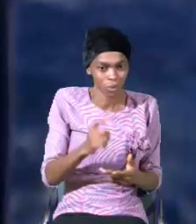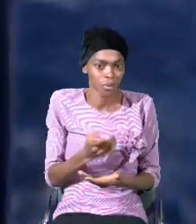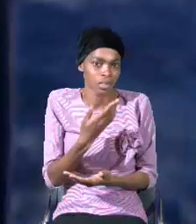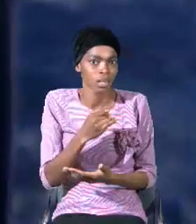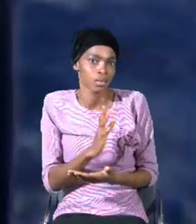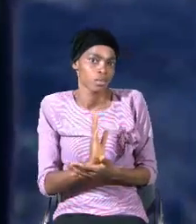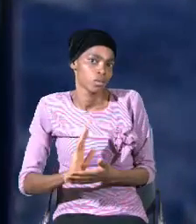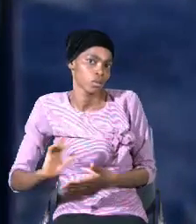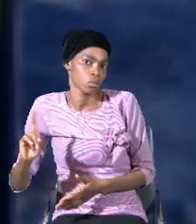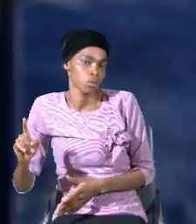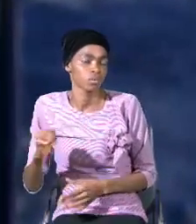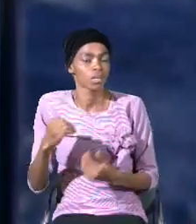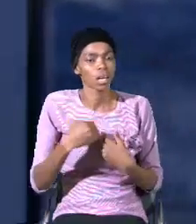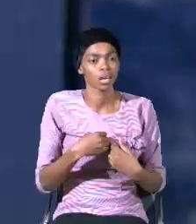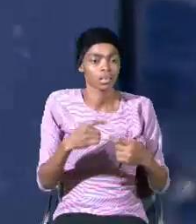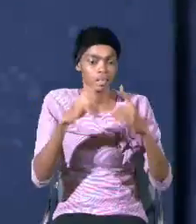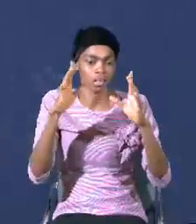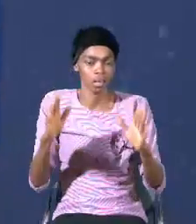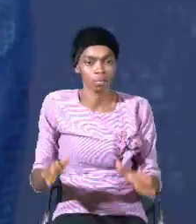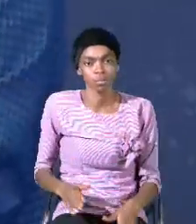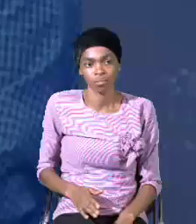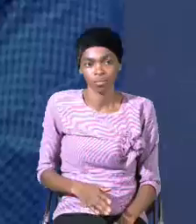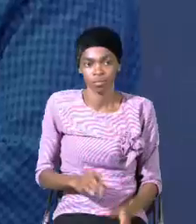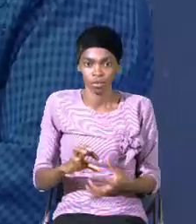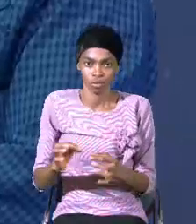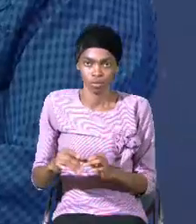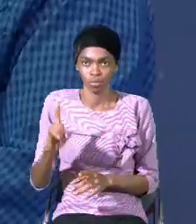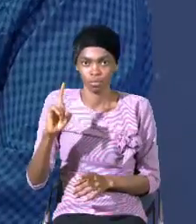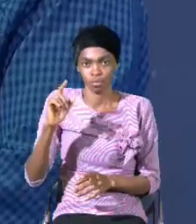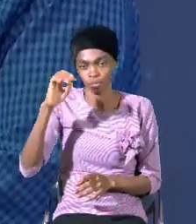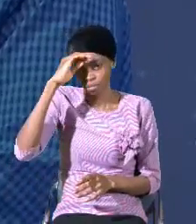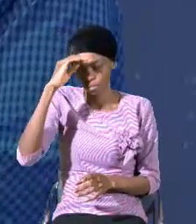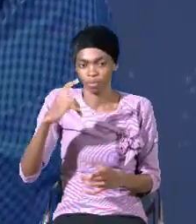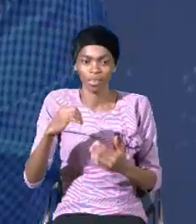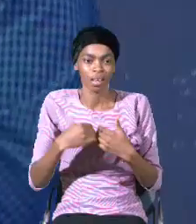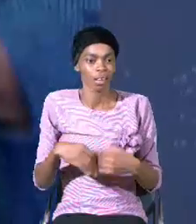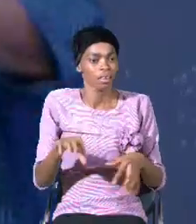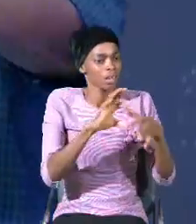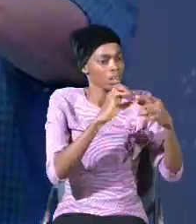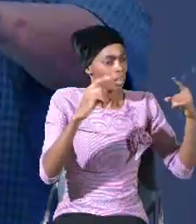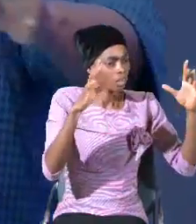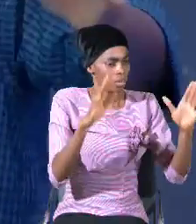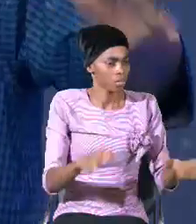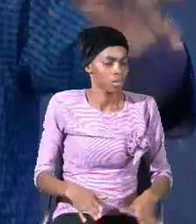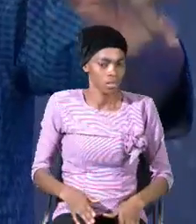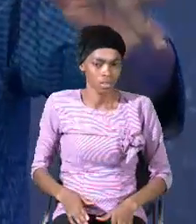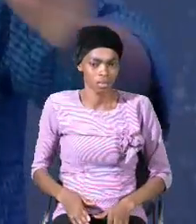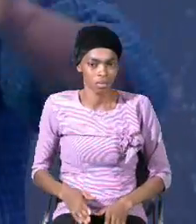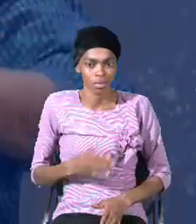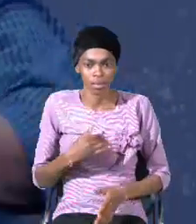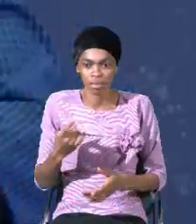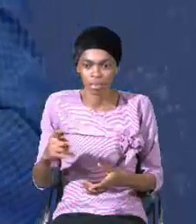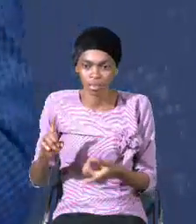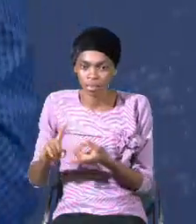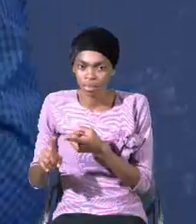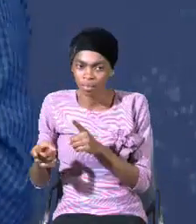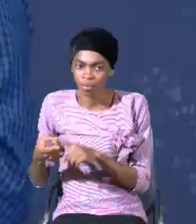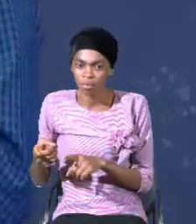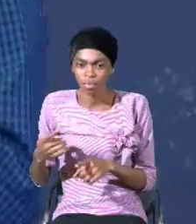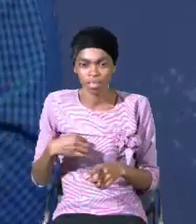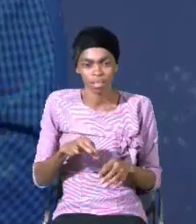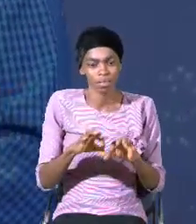enemy. An enemy that set gallows for him. And his friends and family, they said, go